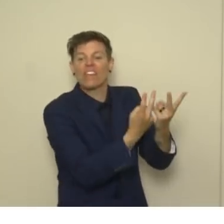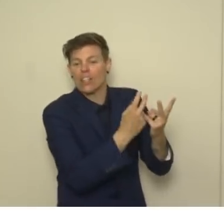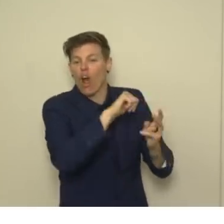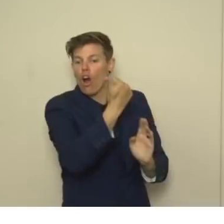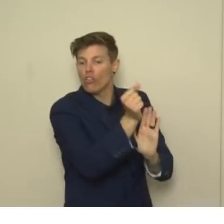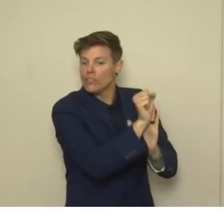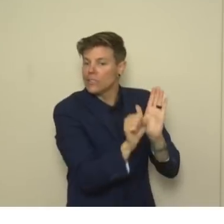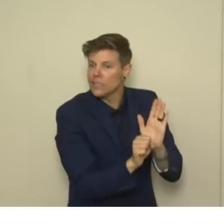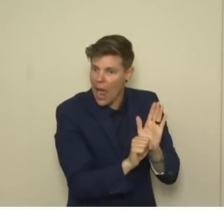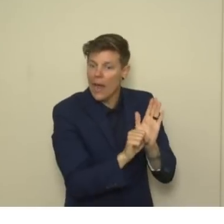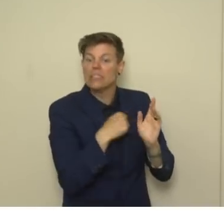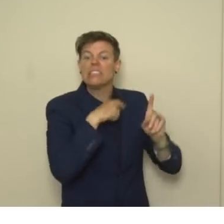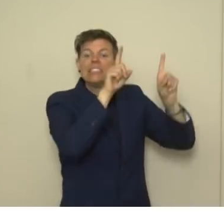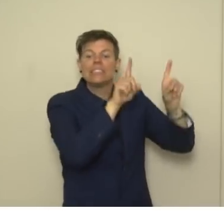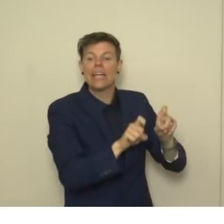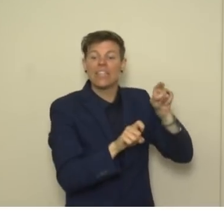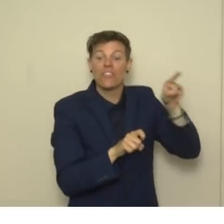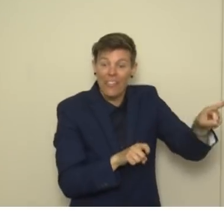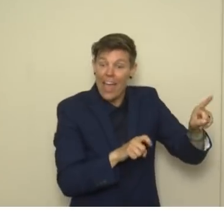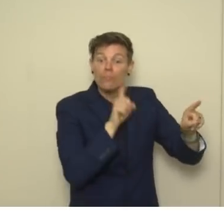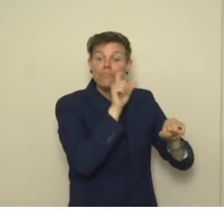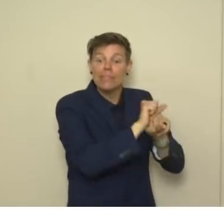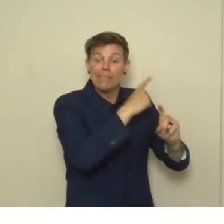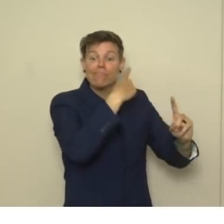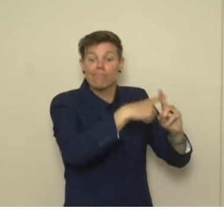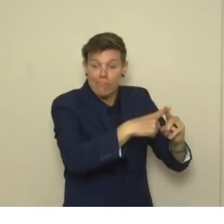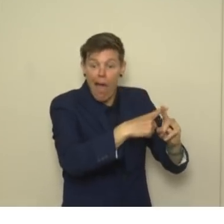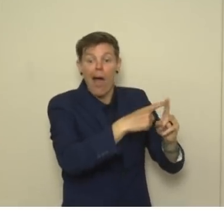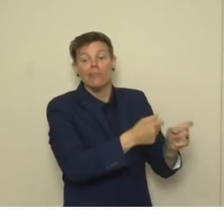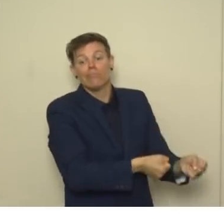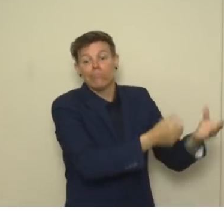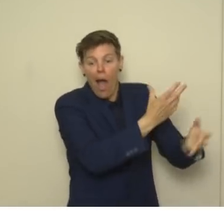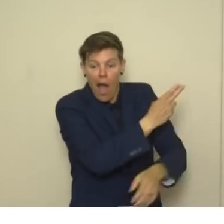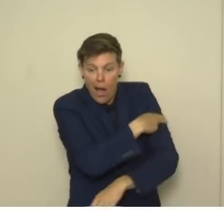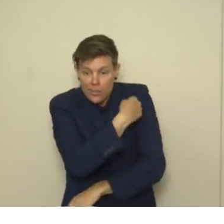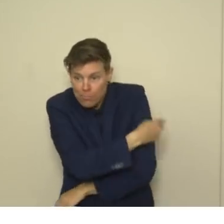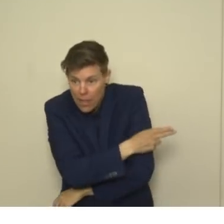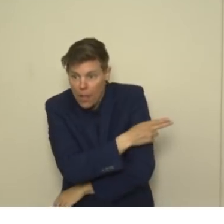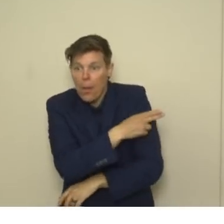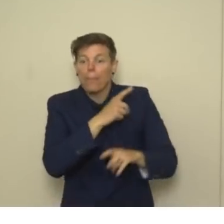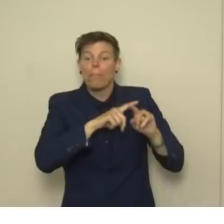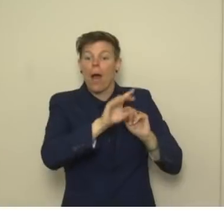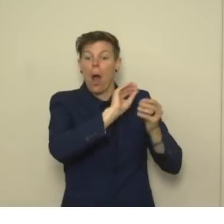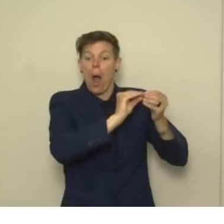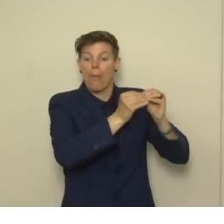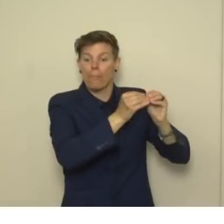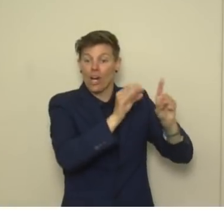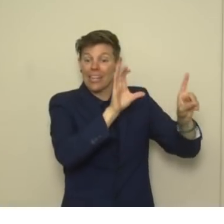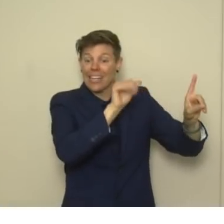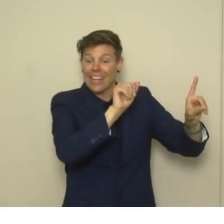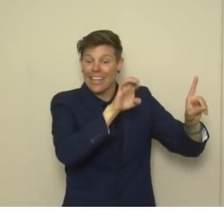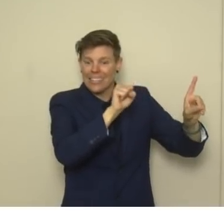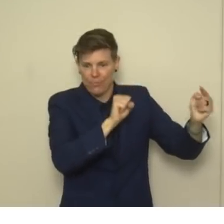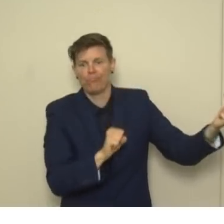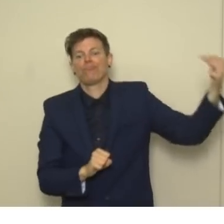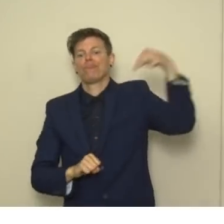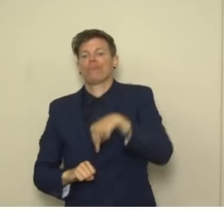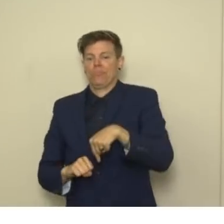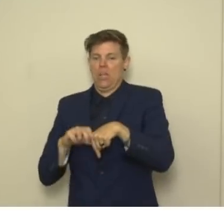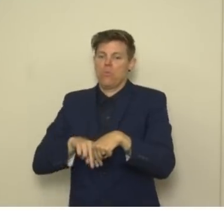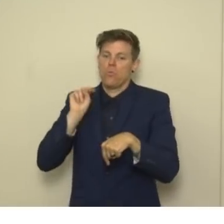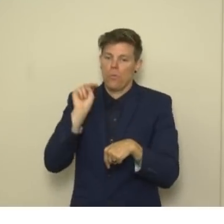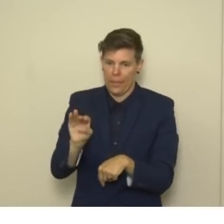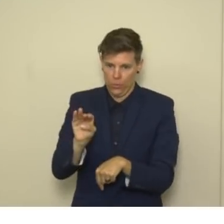get a test out of state, their hospitalization will be tracked out of state, but their case is kept track of here in New Mexico. And just again to